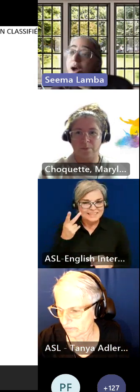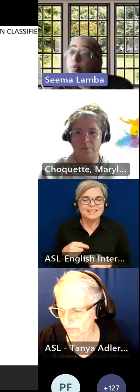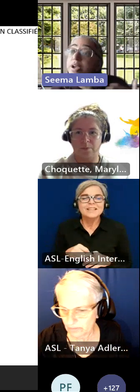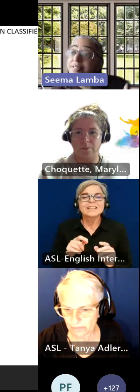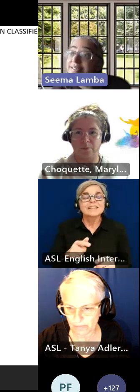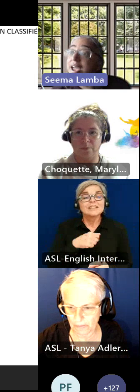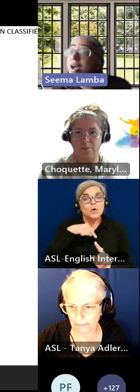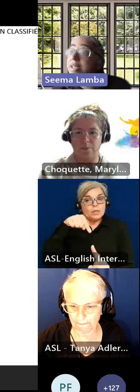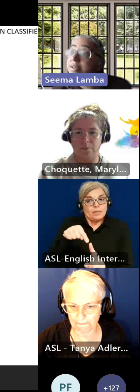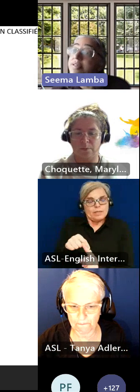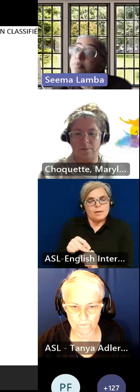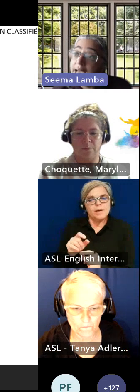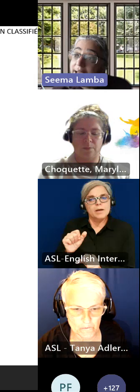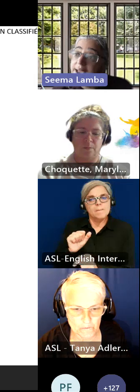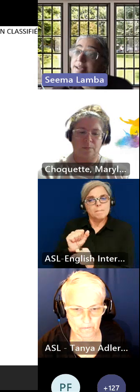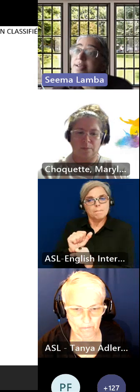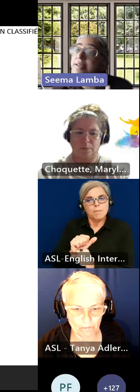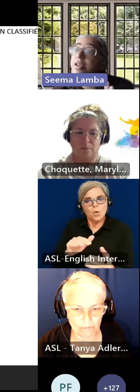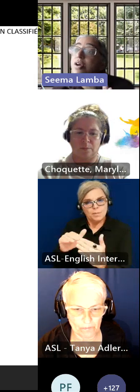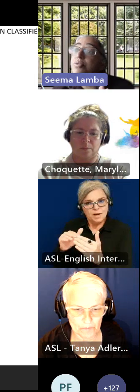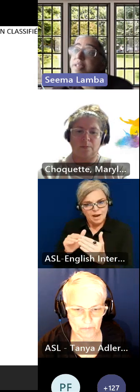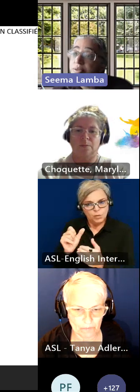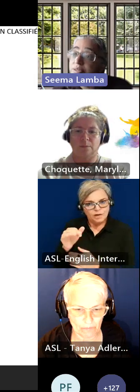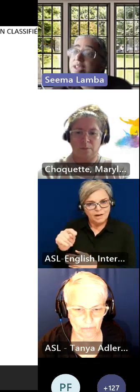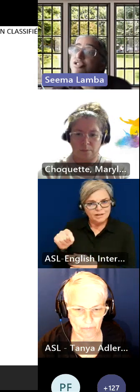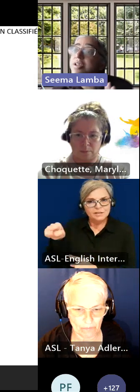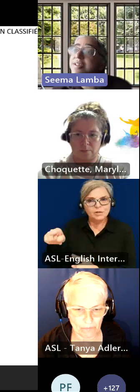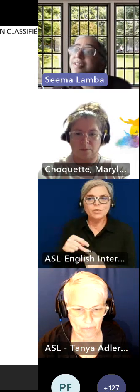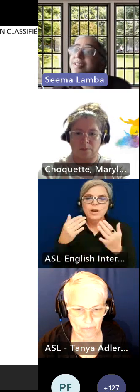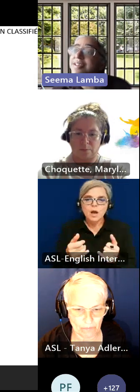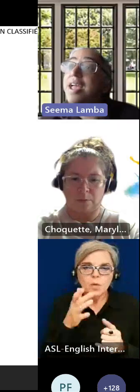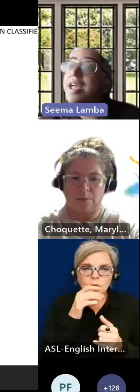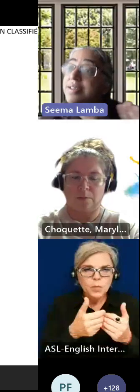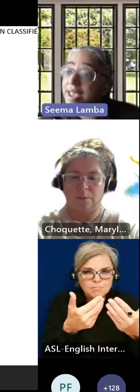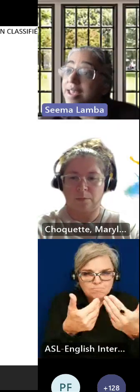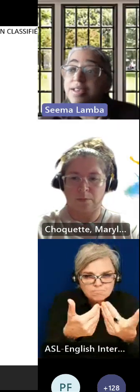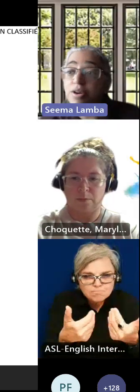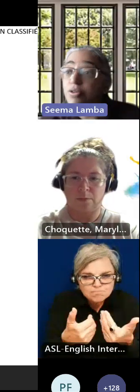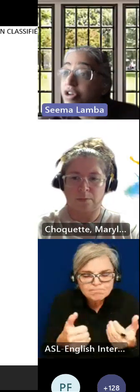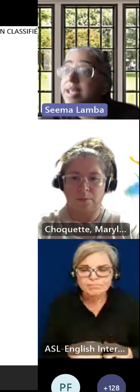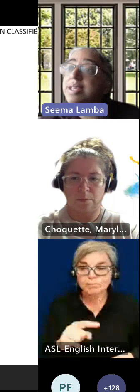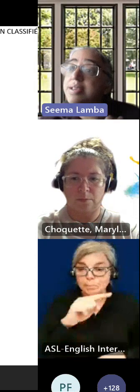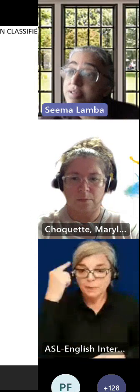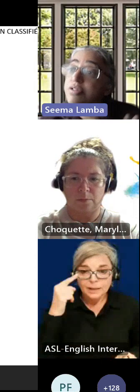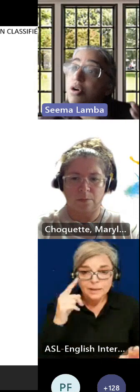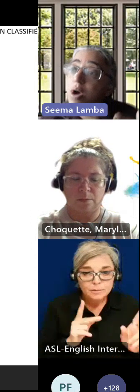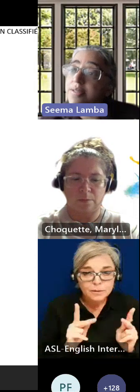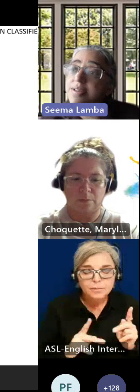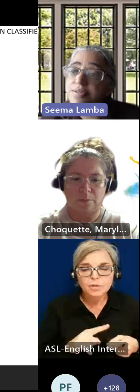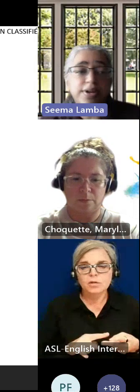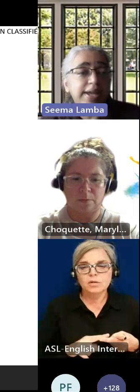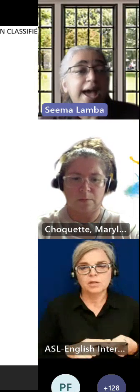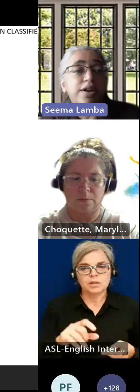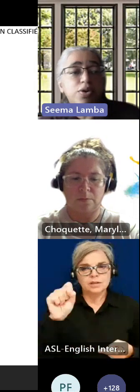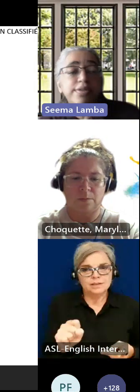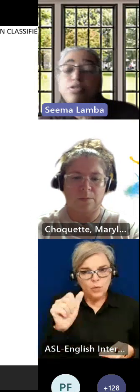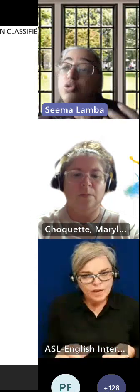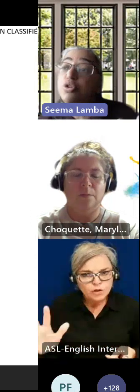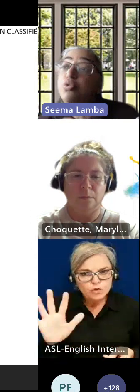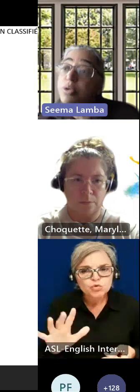You would now break that down into Black, South Asian and Chinese and so on in the